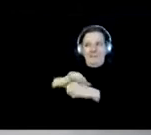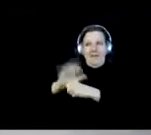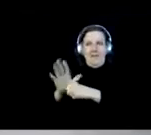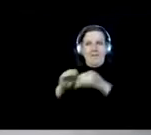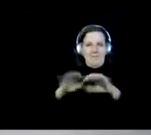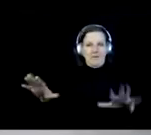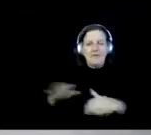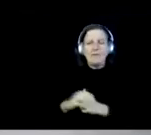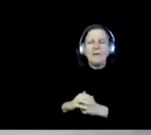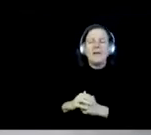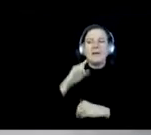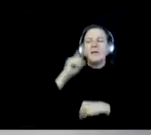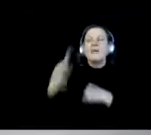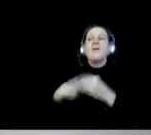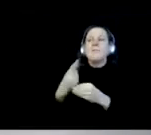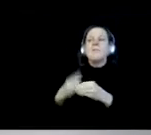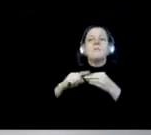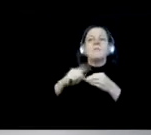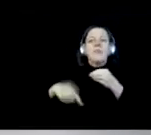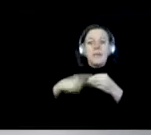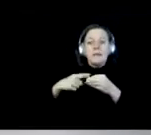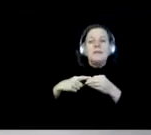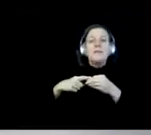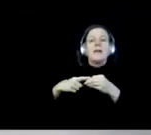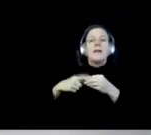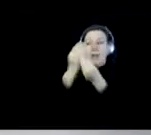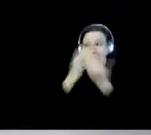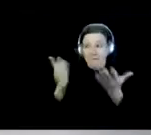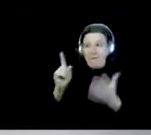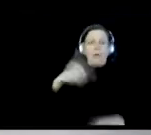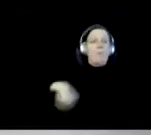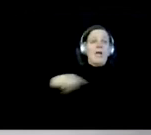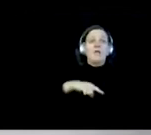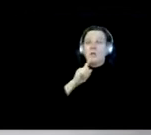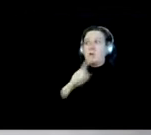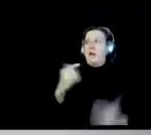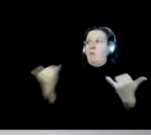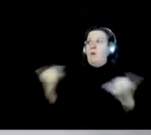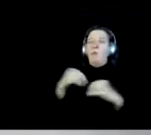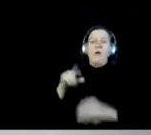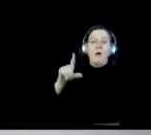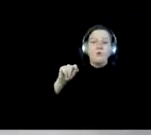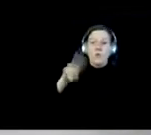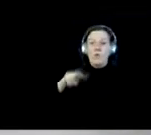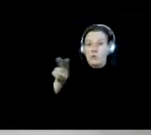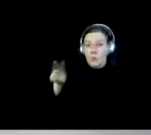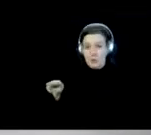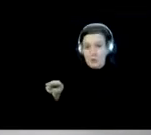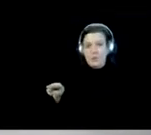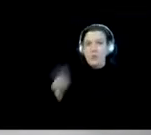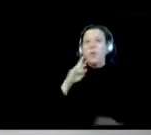Yeah. thinking about this cycling of information and where we are now in 2022, where we're